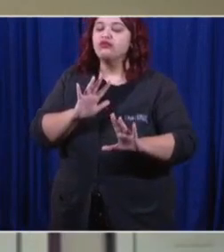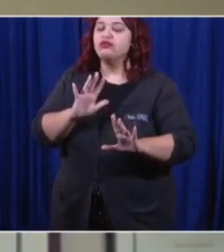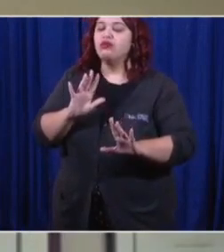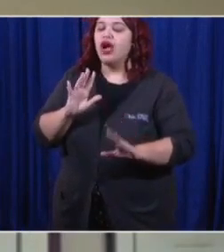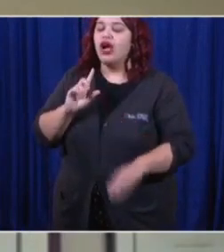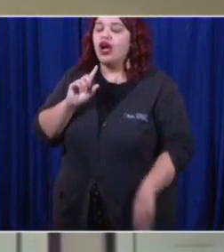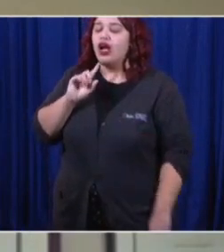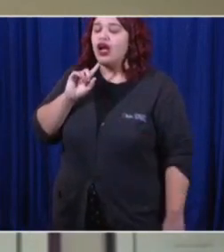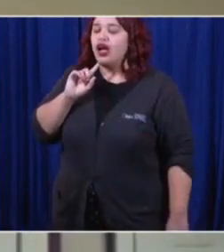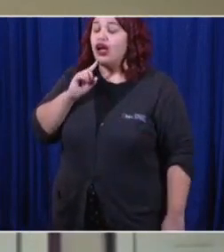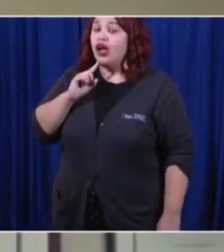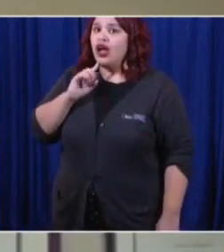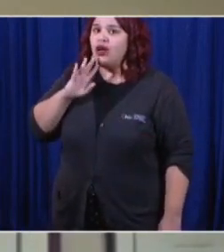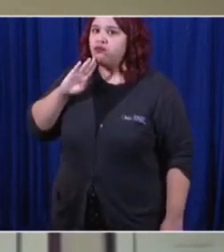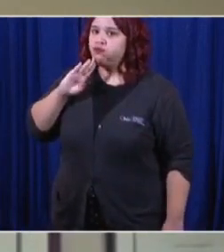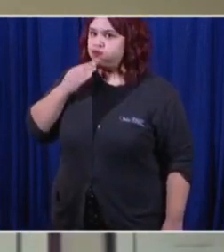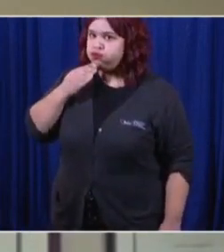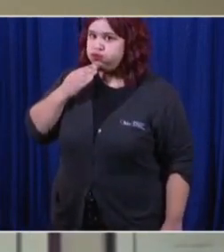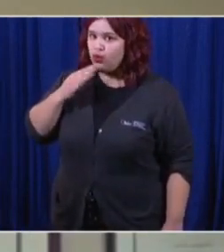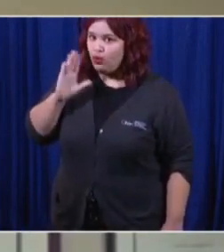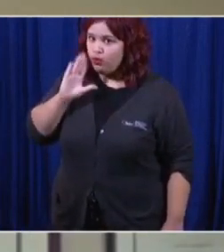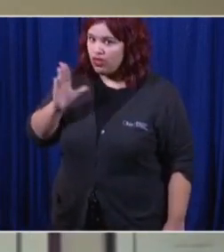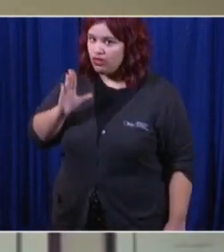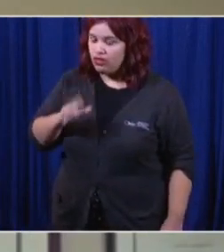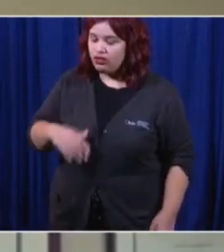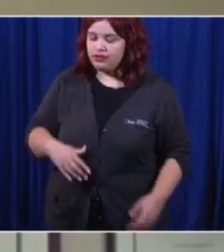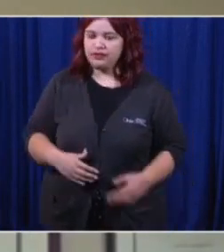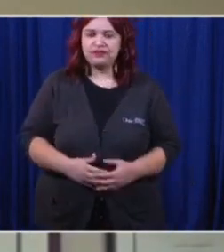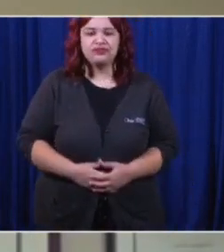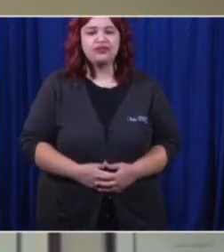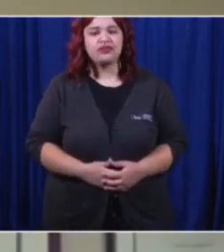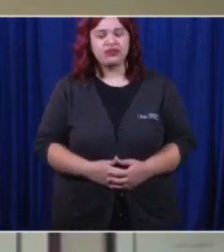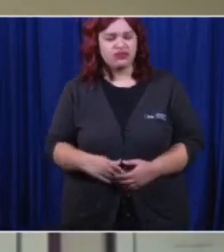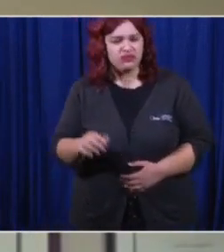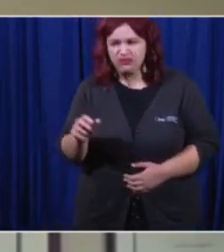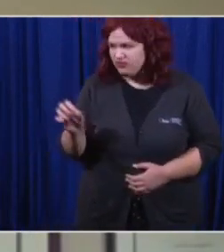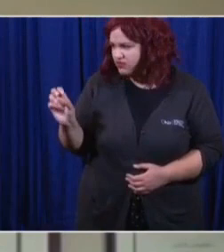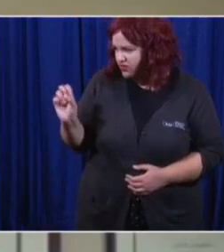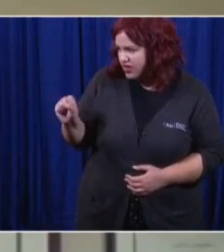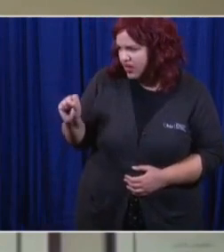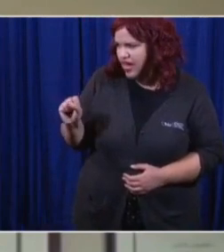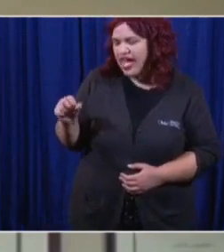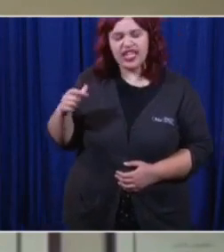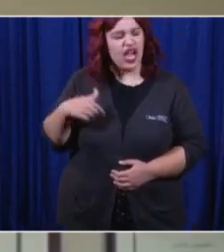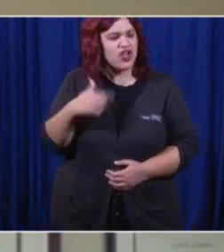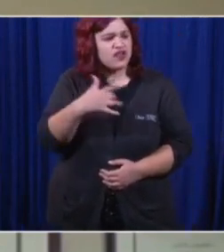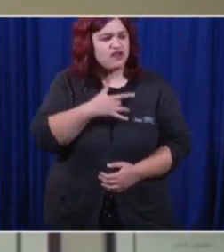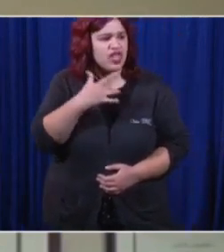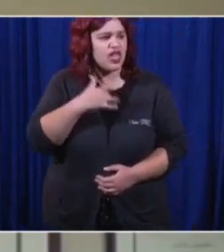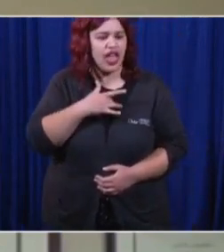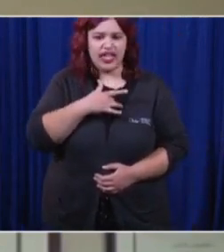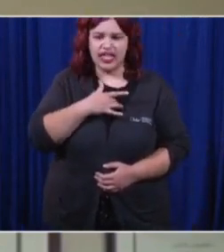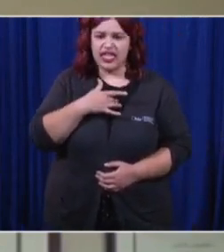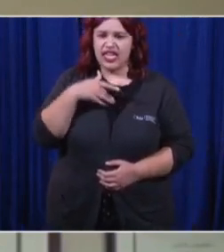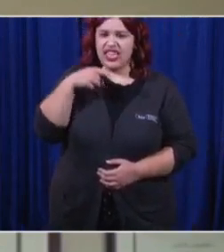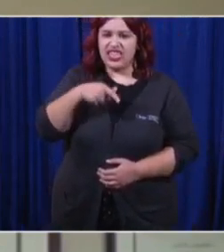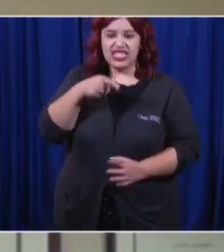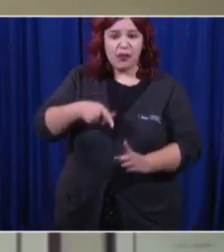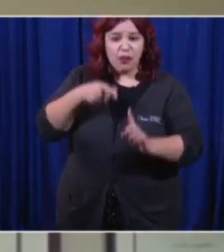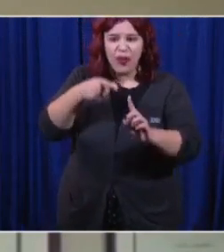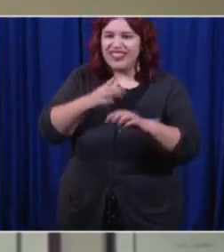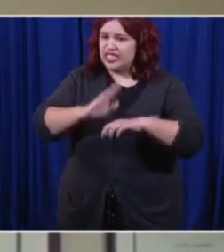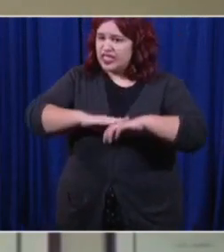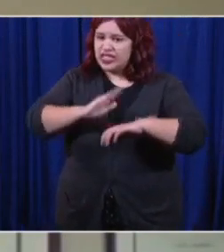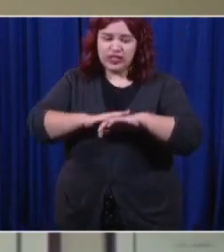really do believe that we have been messaging this very important point. But unfortunately, with so much else